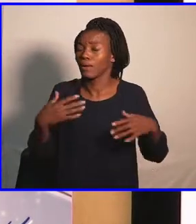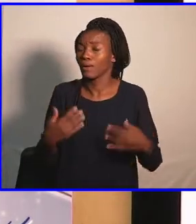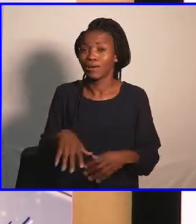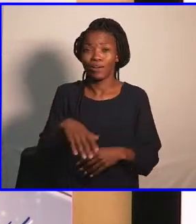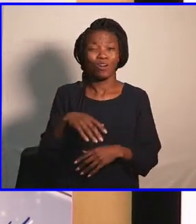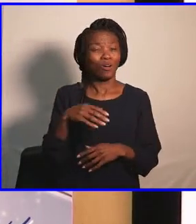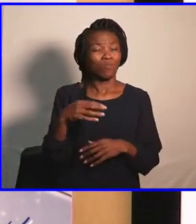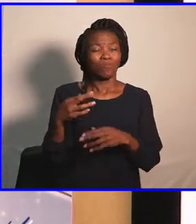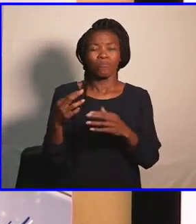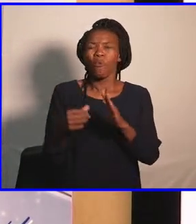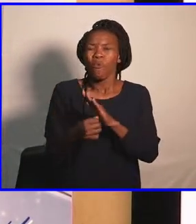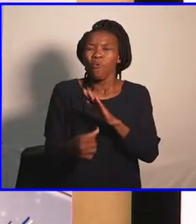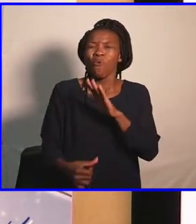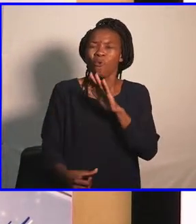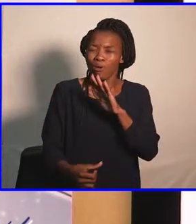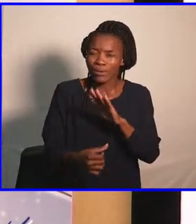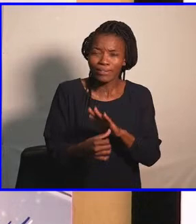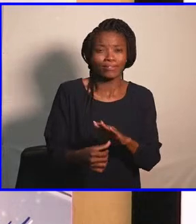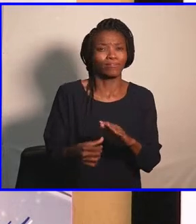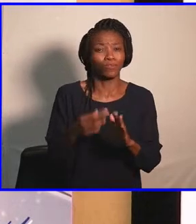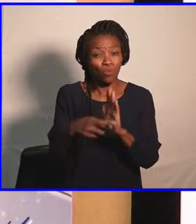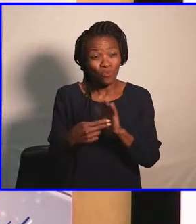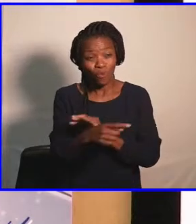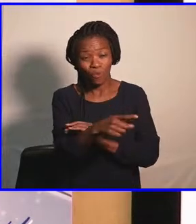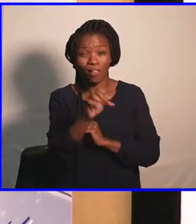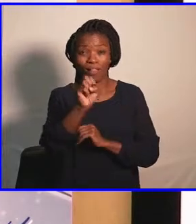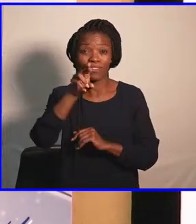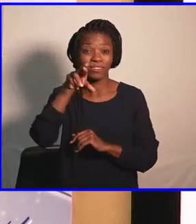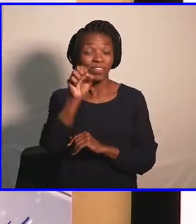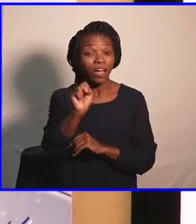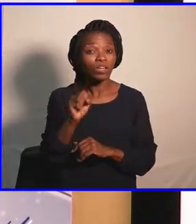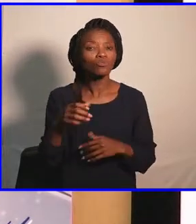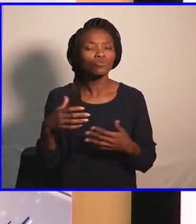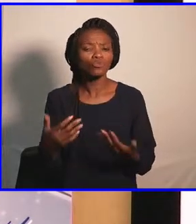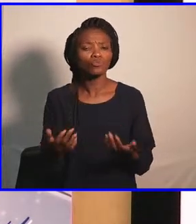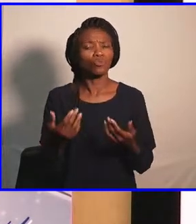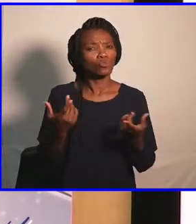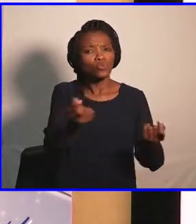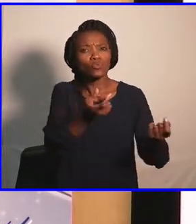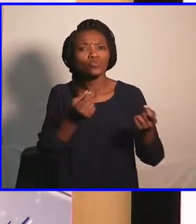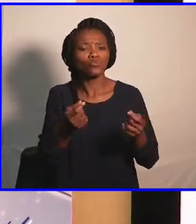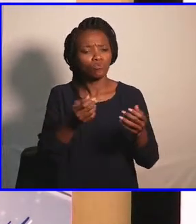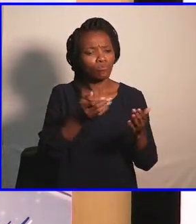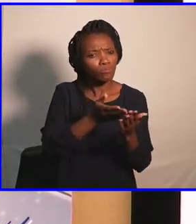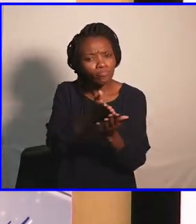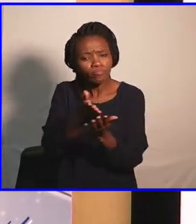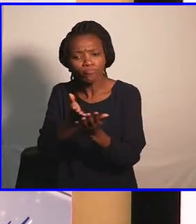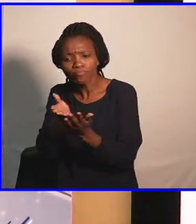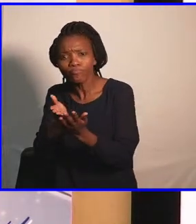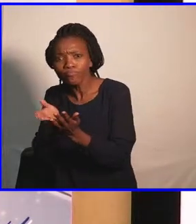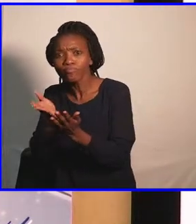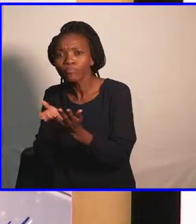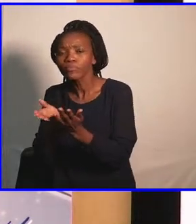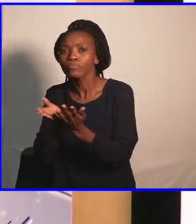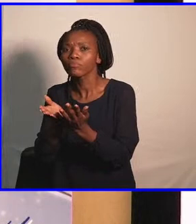critical and central role with that. These measures were intended to